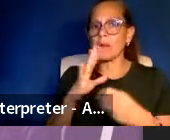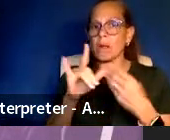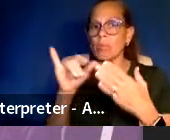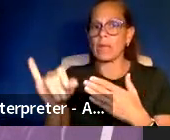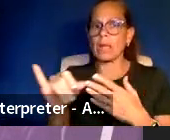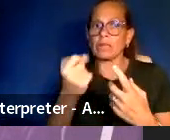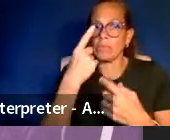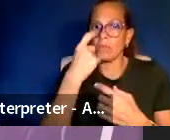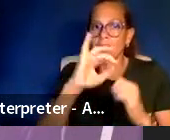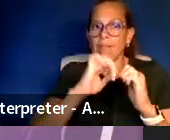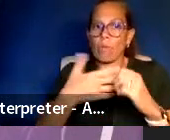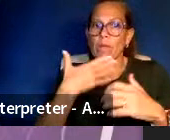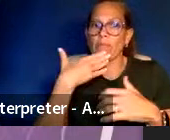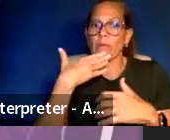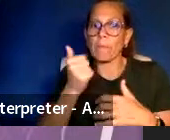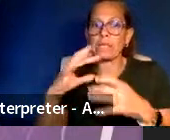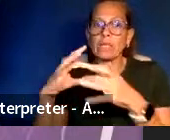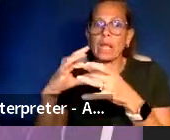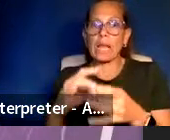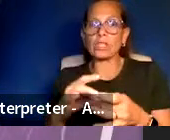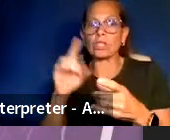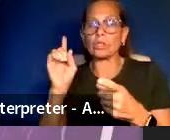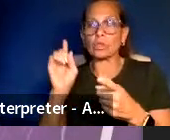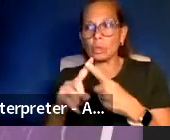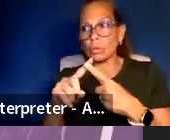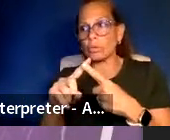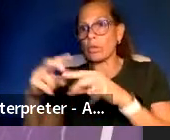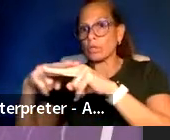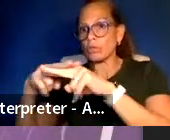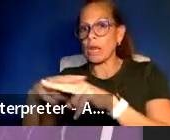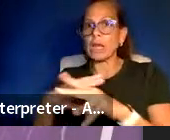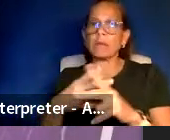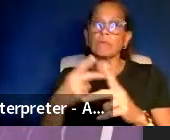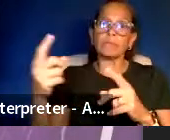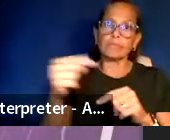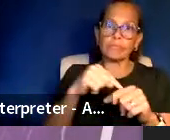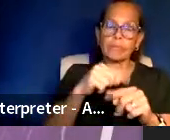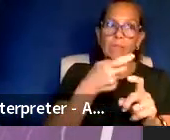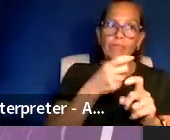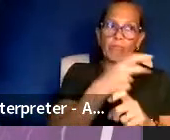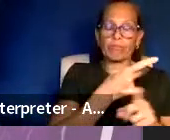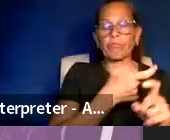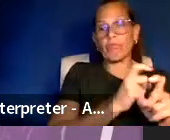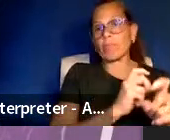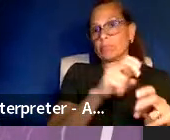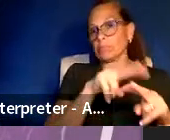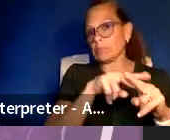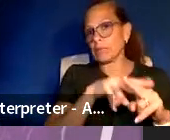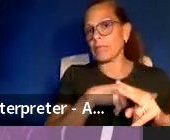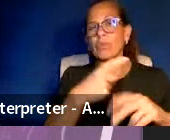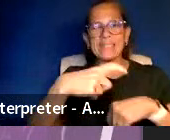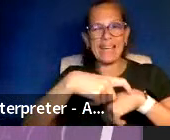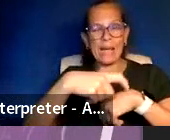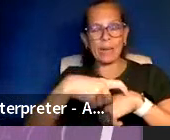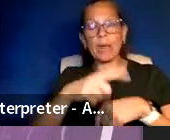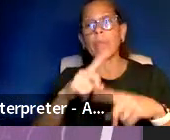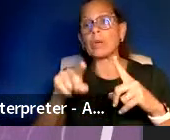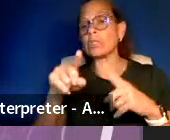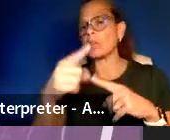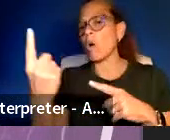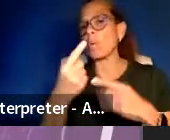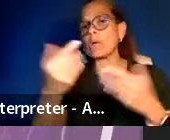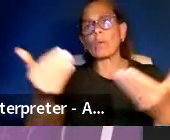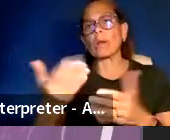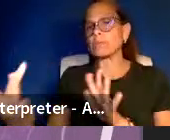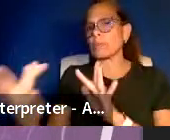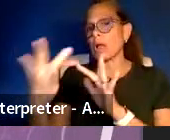understanding how we get the best connections to and from the stations. Michael, I just want to encourage you, just for the sake of time too, but you are always welcome to